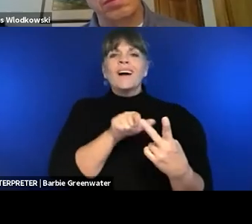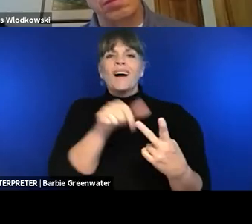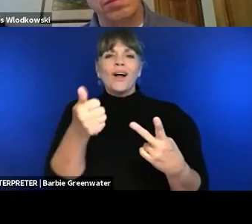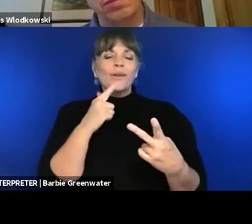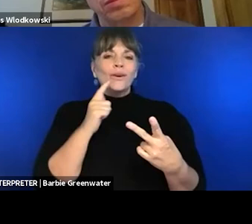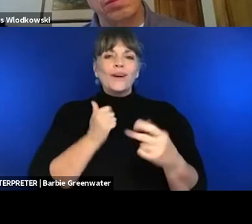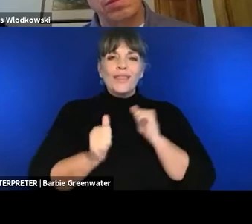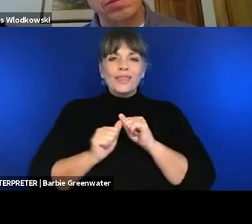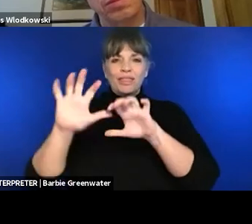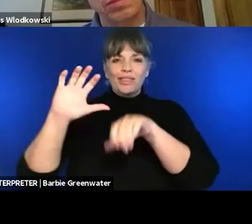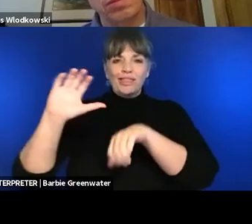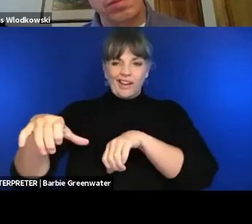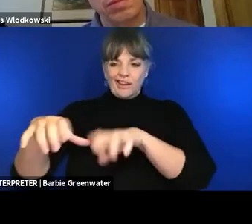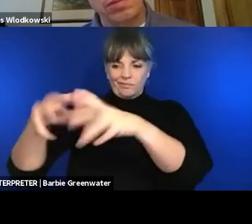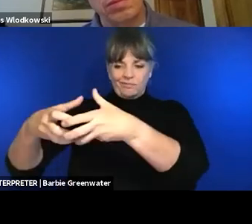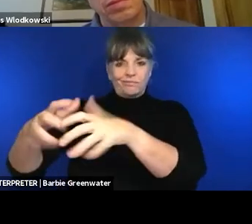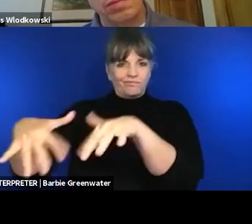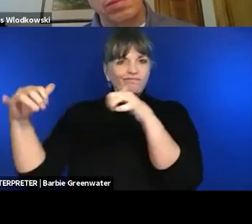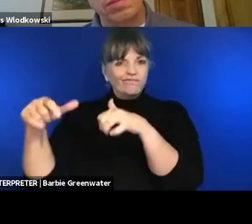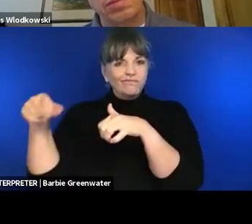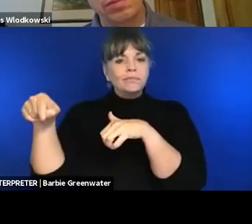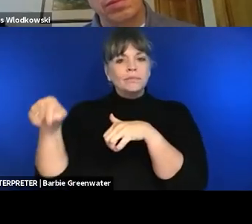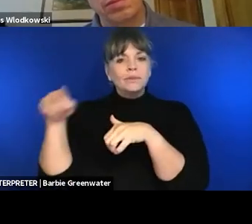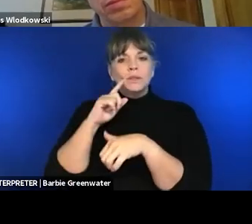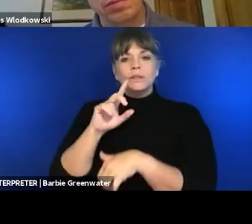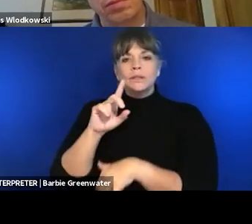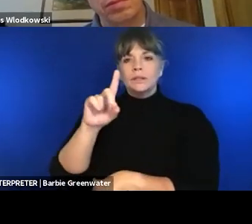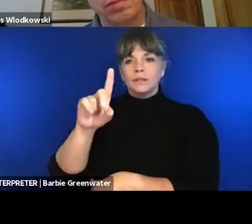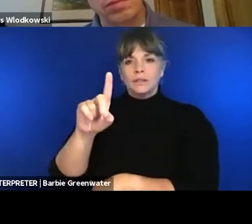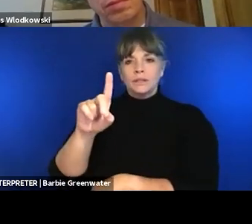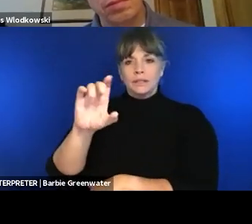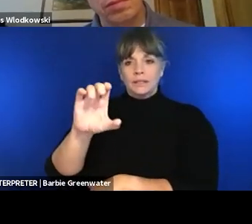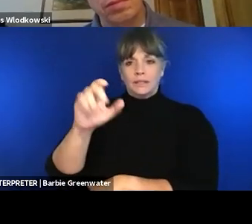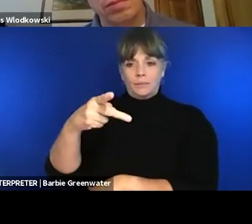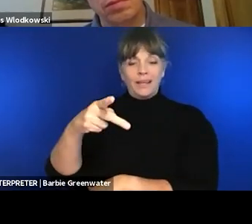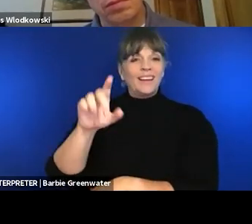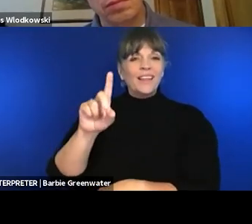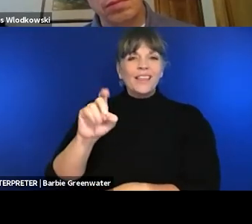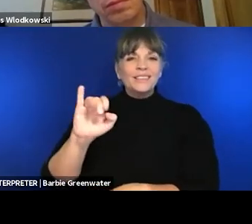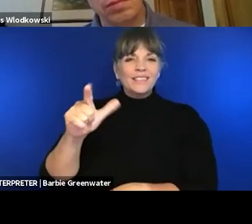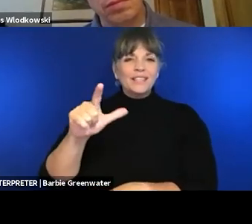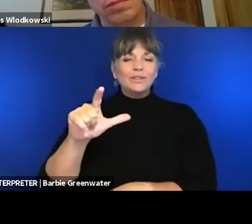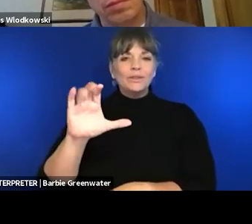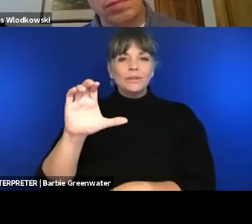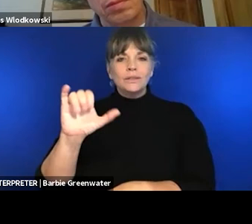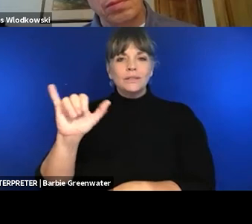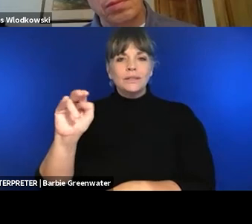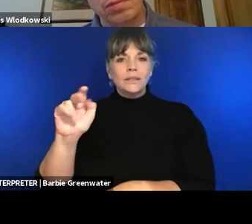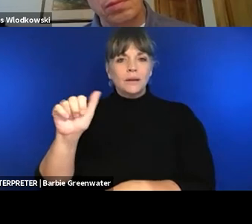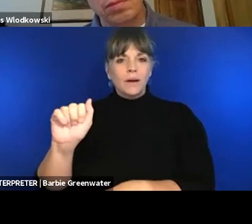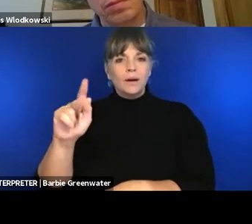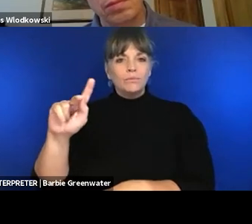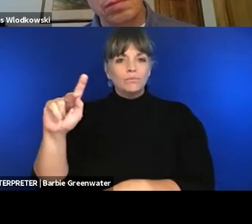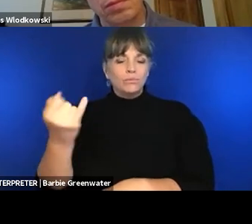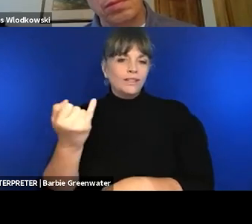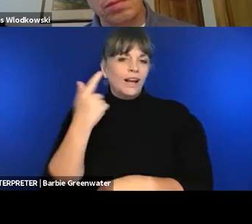distributors. DCPs, for anyone who doesn't know, is a digital cinema project. It's what plays in a movie theater. Think of it like newer versions of